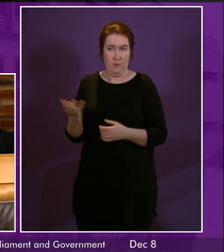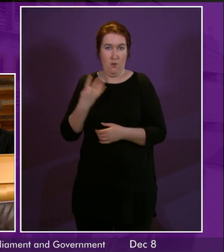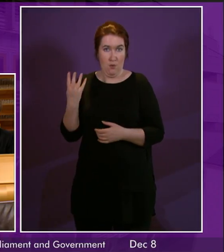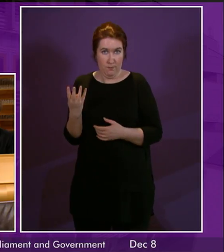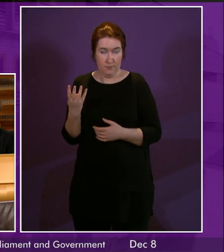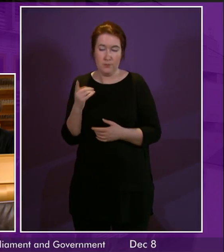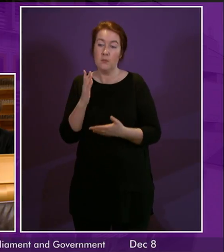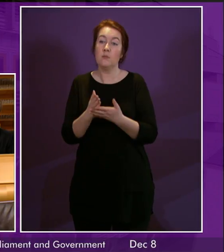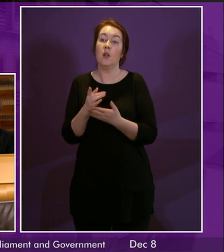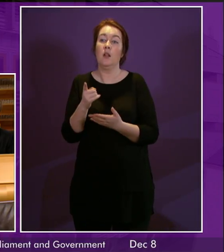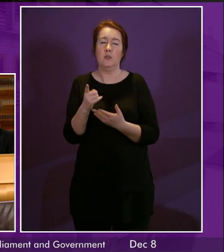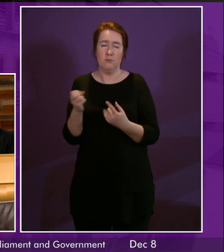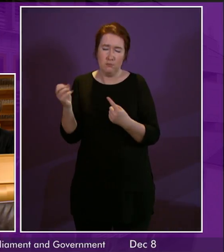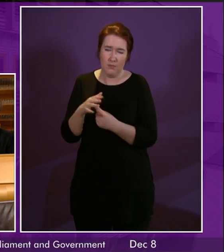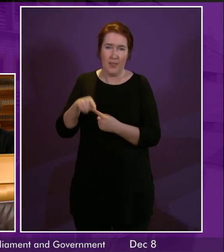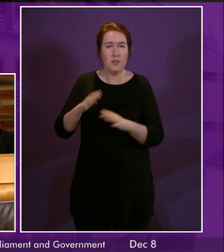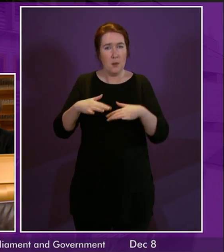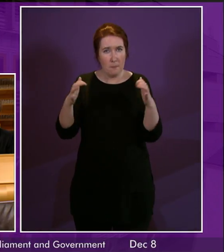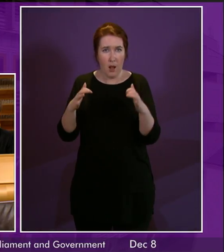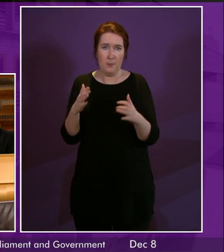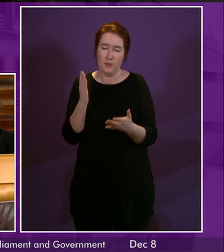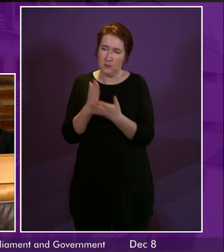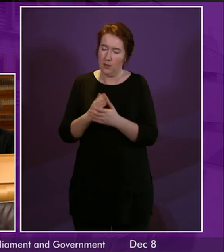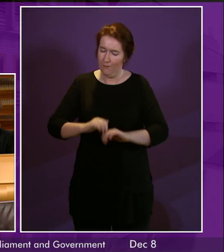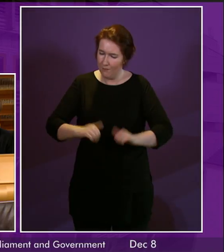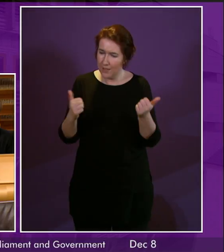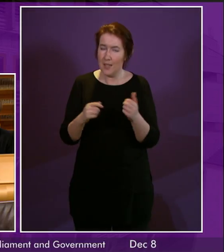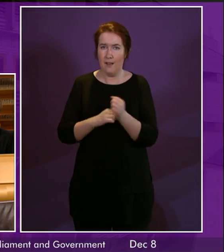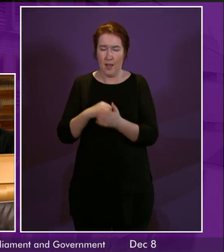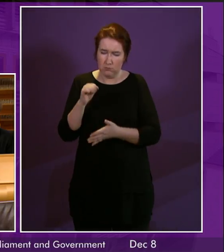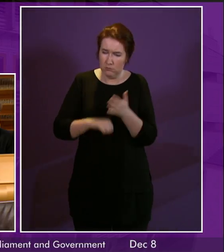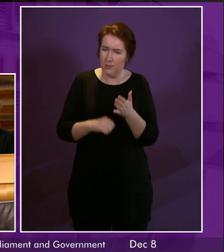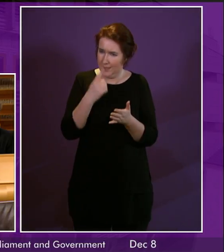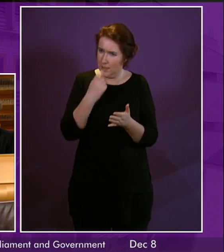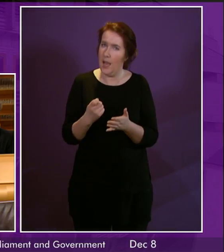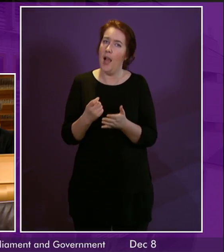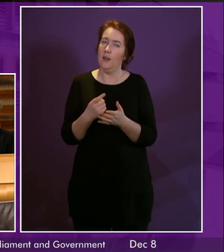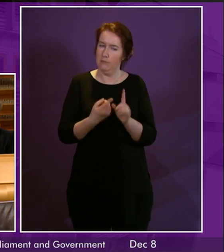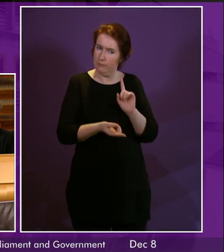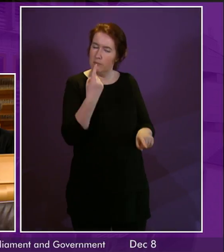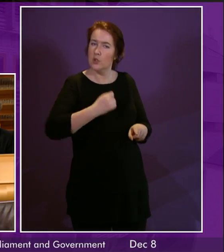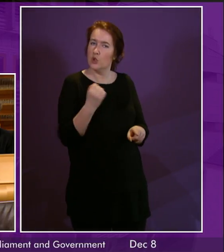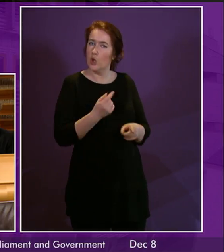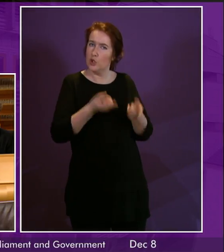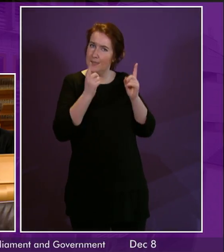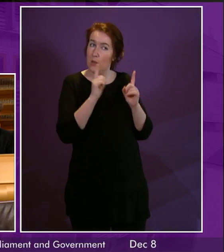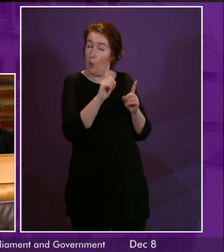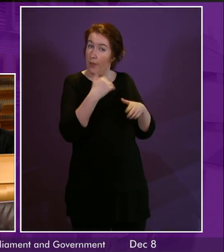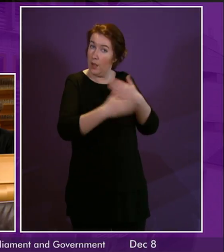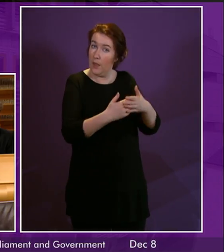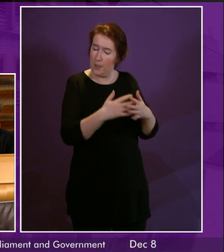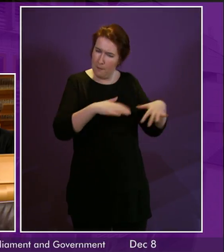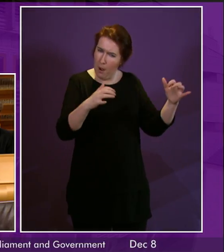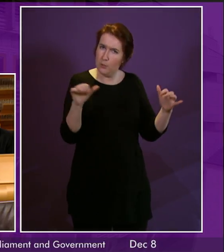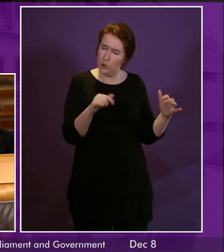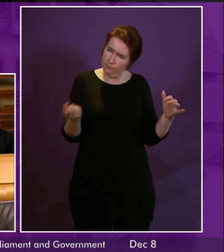regardless, it is essential that this Parliament is able effectively and robustly to hold Scottish ministers to account for what they get up to, and